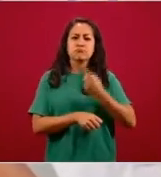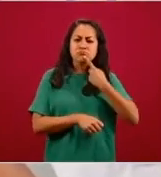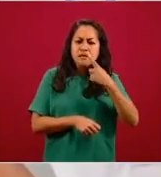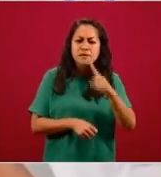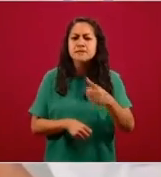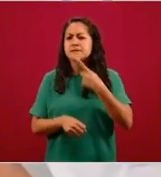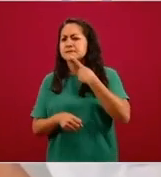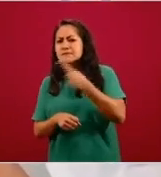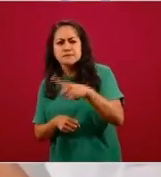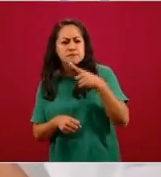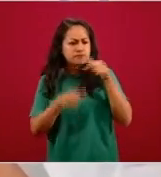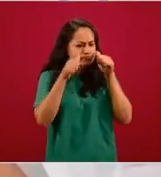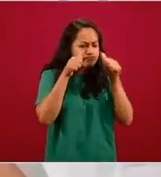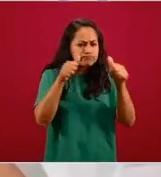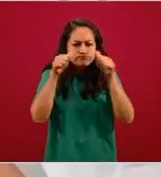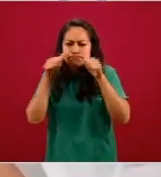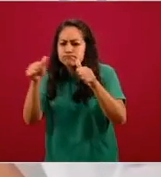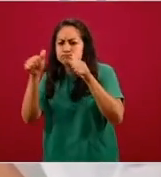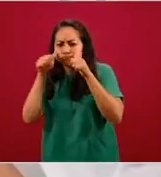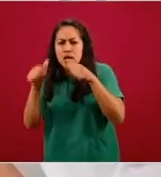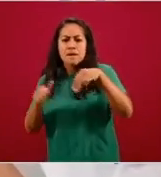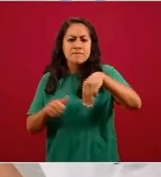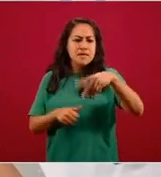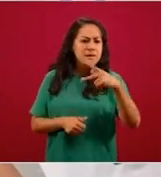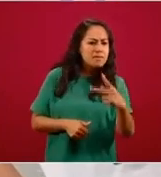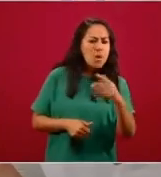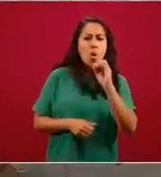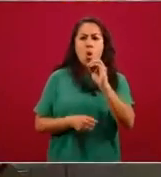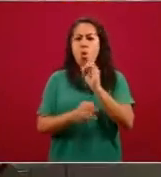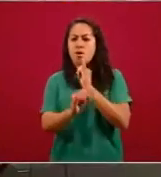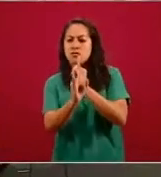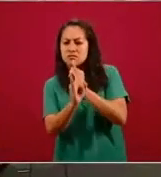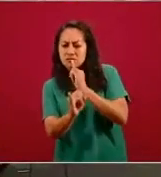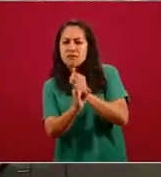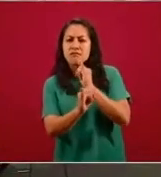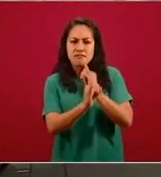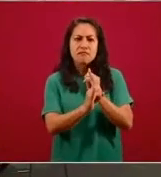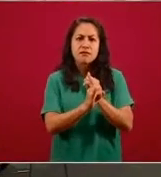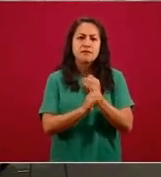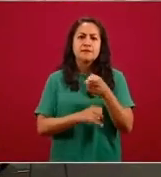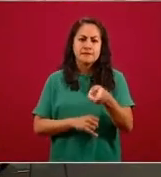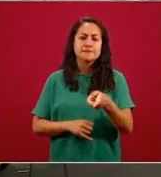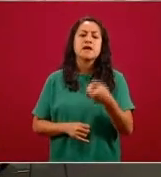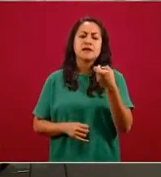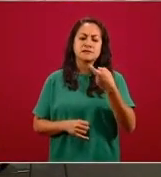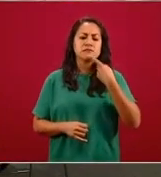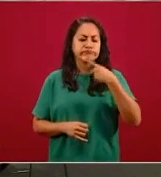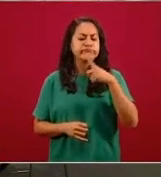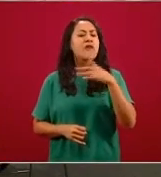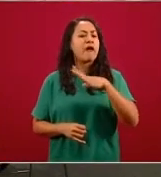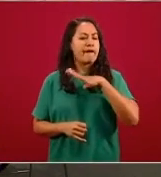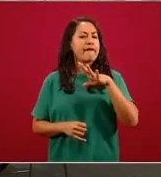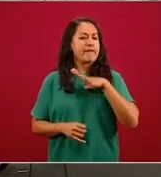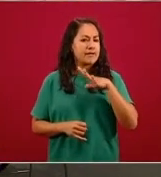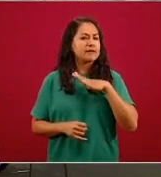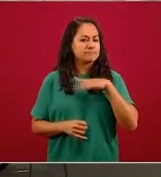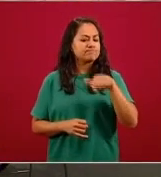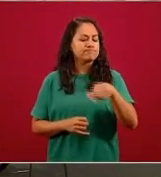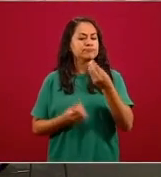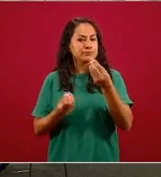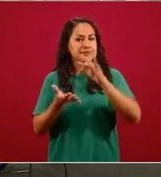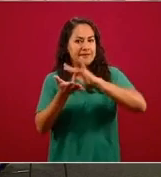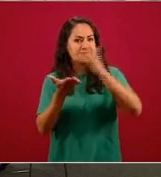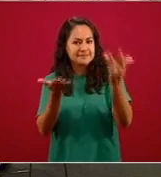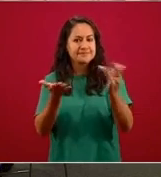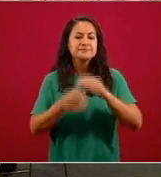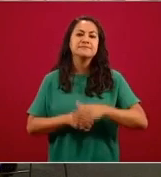continue to monitor this case, and we are available to the public through the online platforms